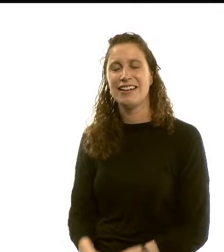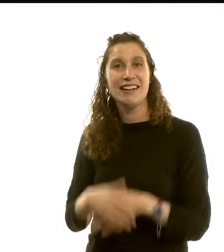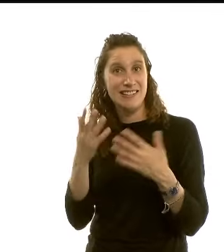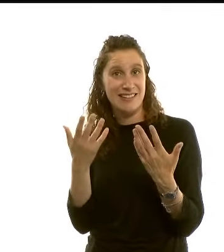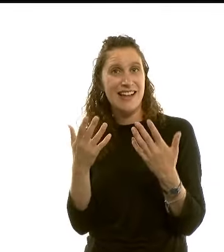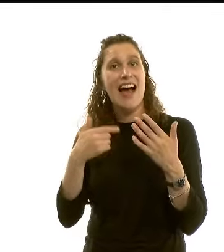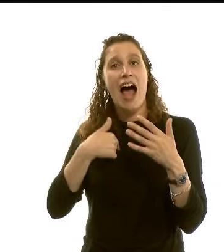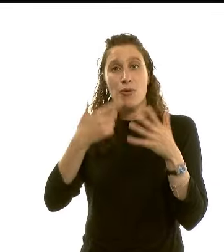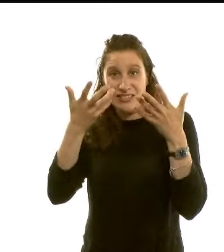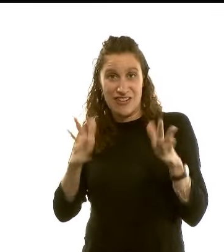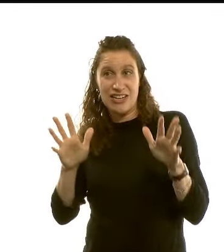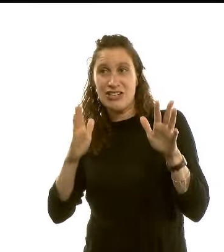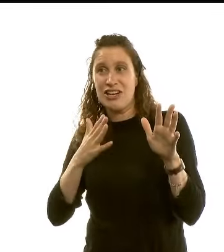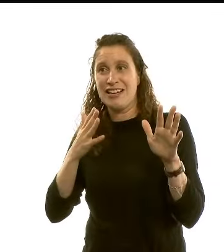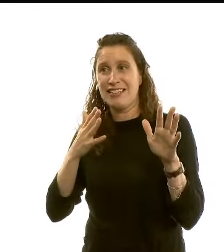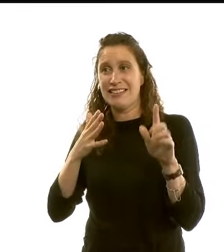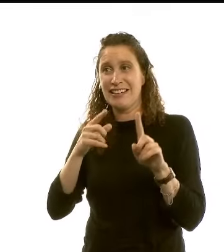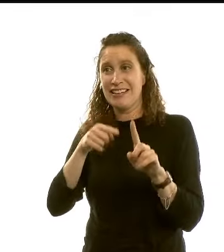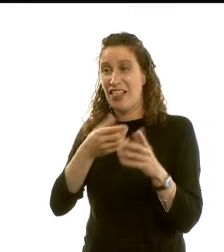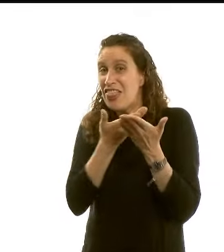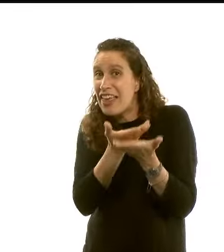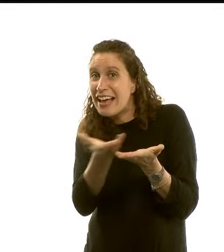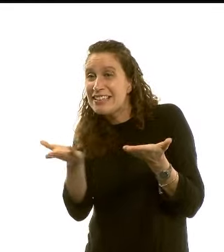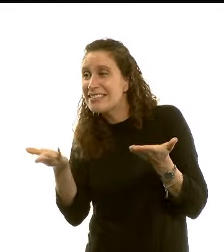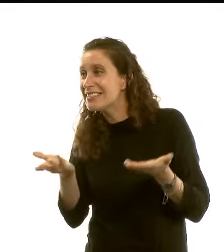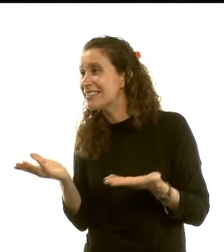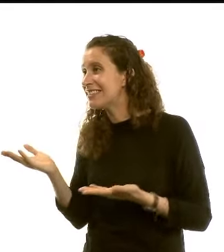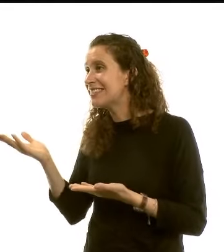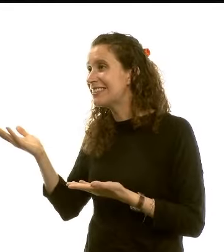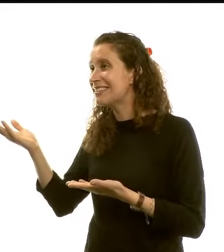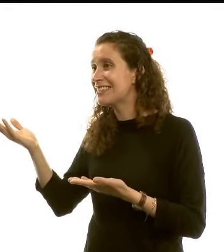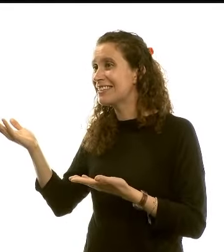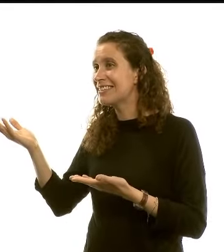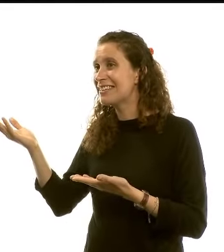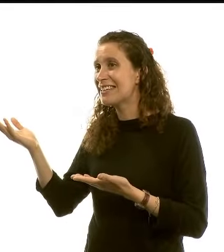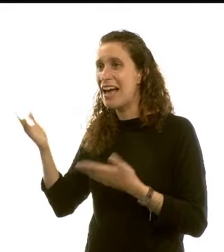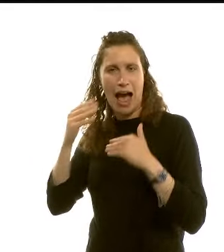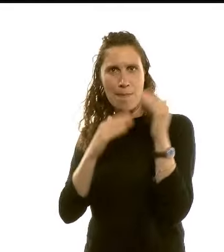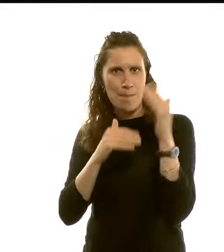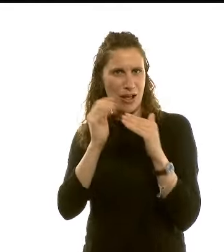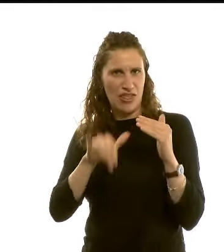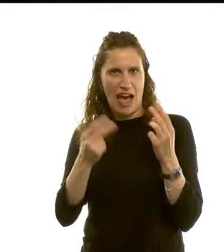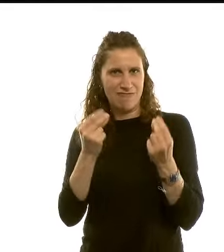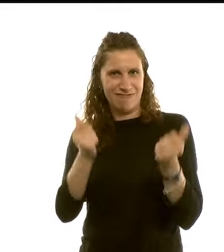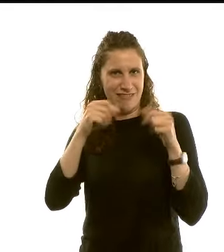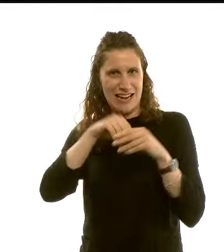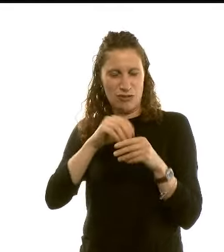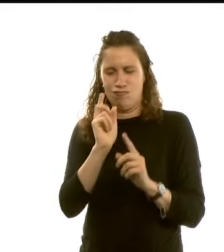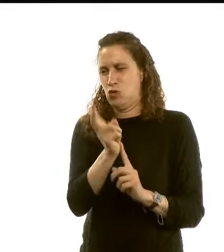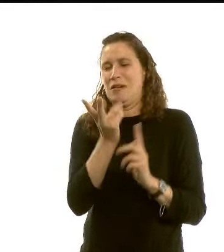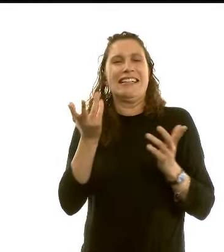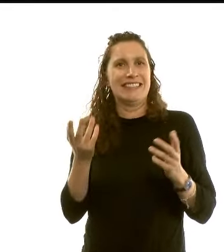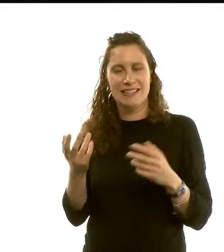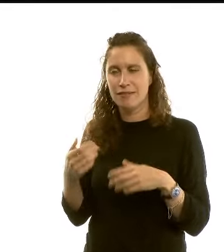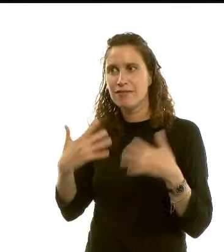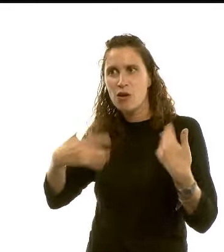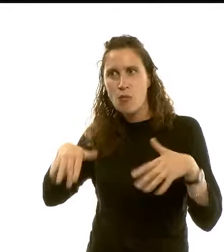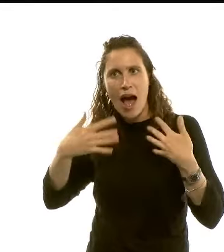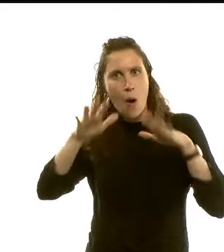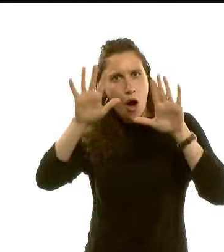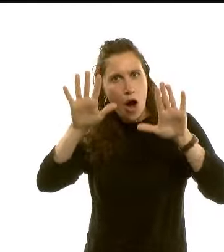the finishing touches, as you can see, to this. I built that in the time that was on. It's incredible. What do you think? You think it's good? It's really, really